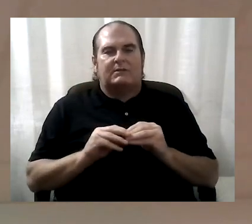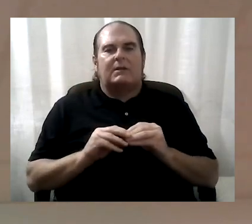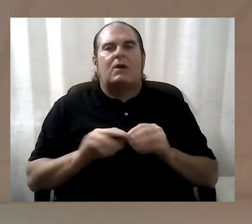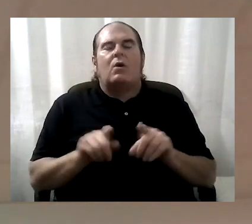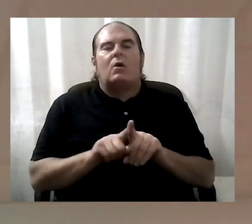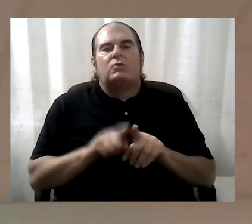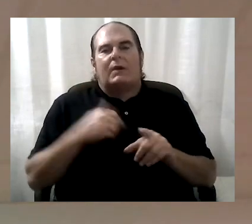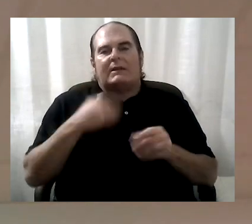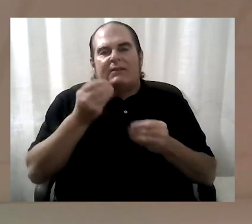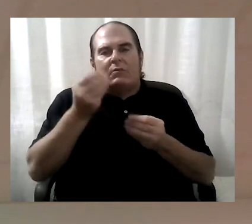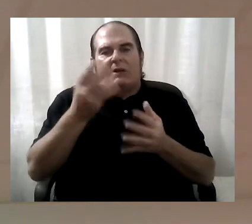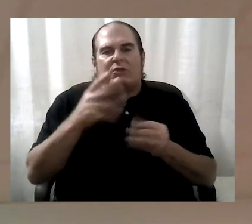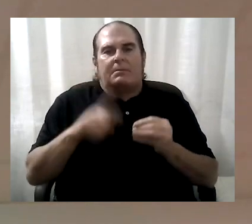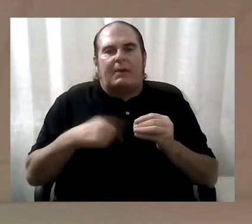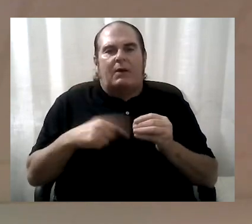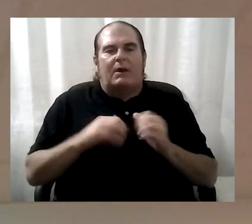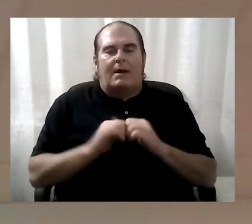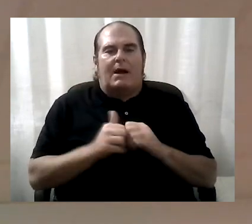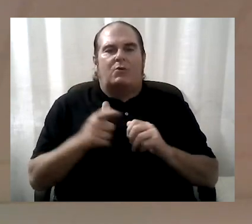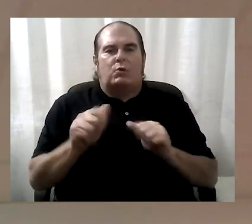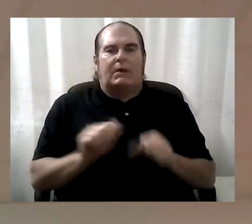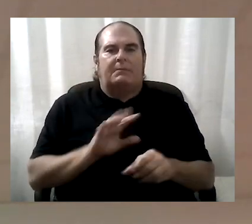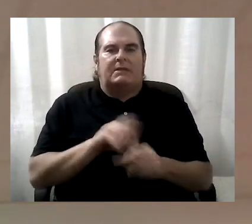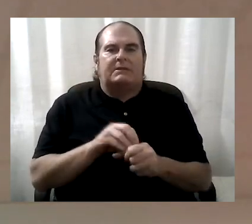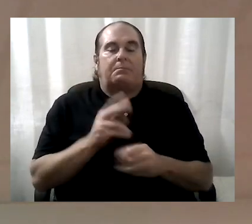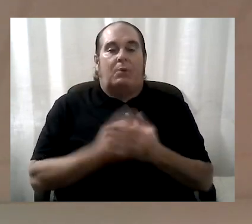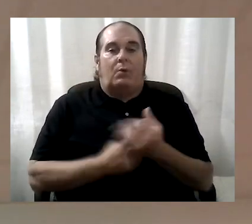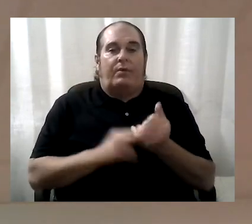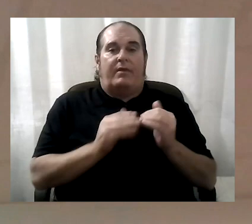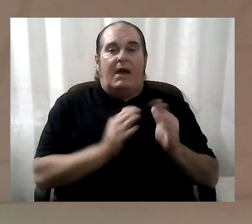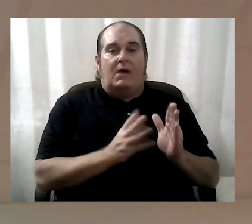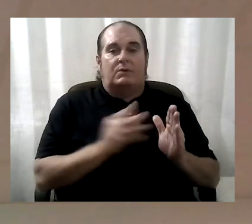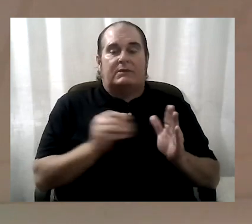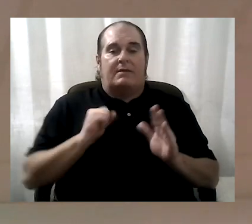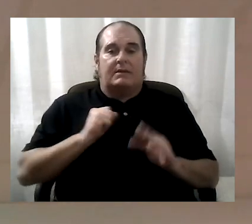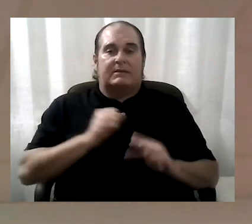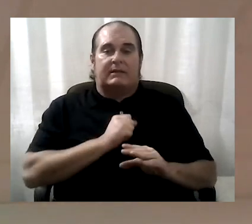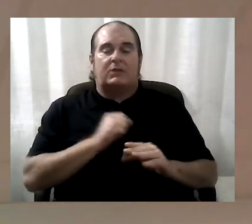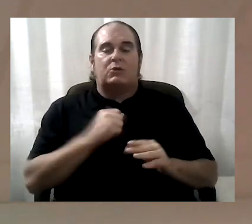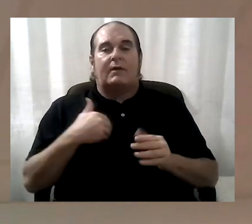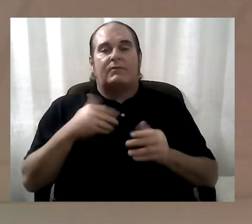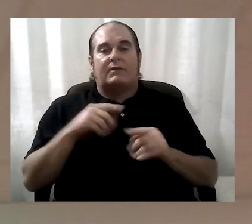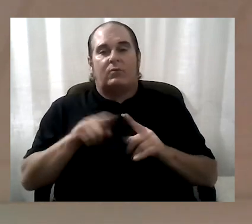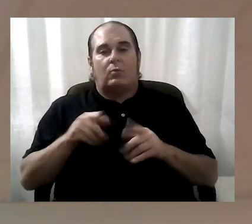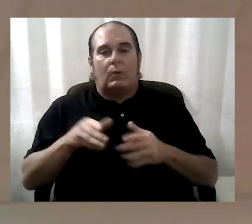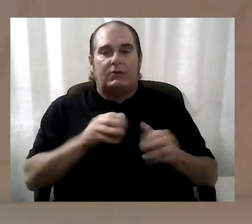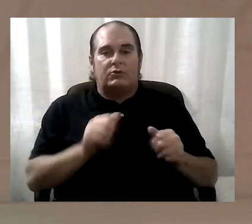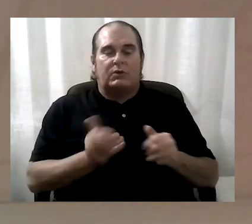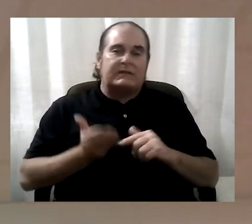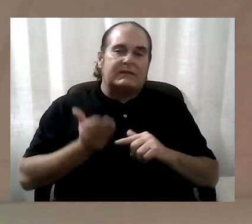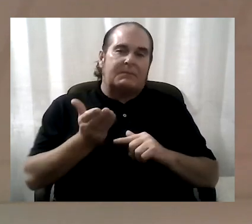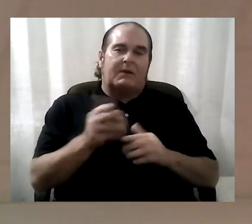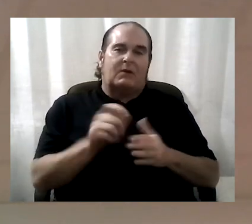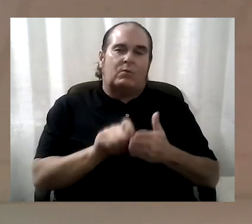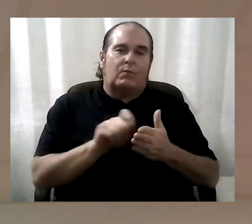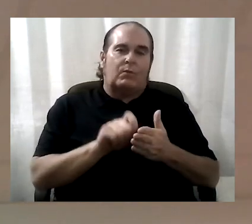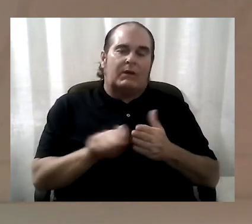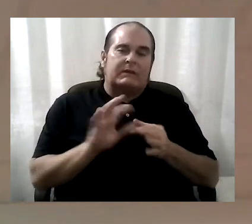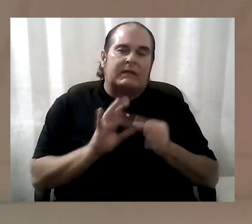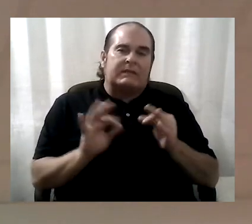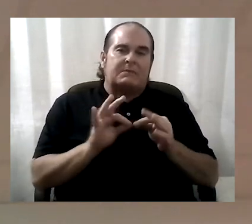in actually testifying in person. There's also information about how to do that, and if you have a need for